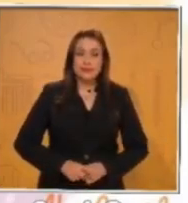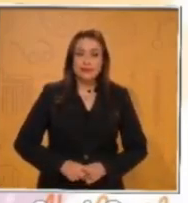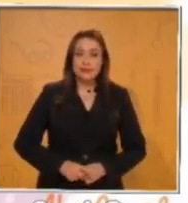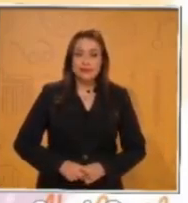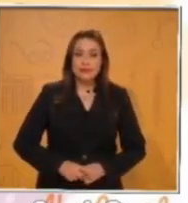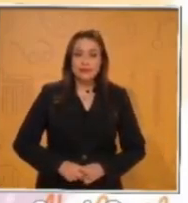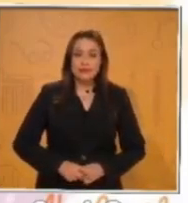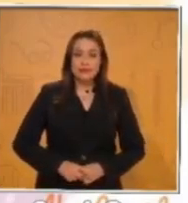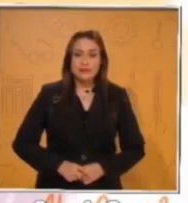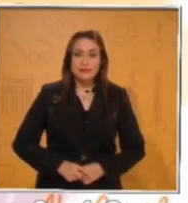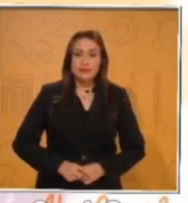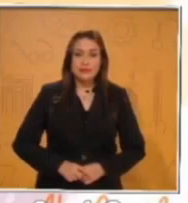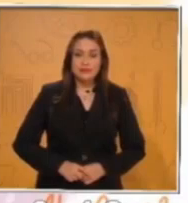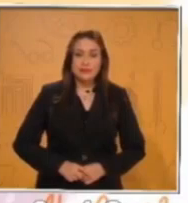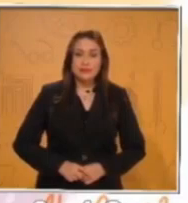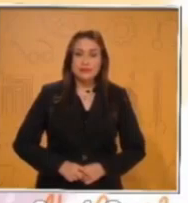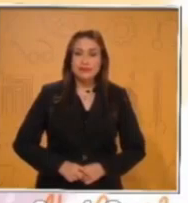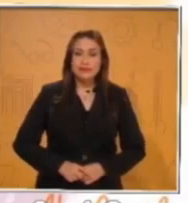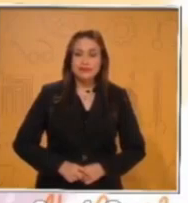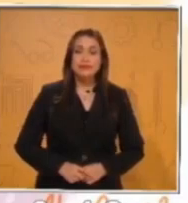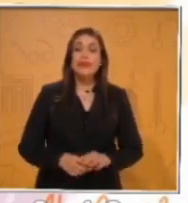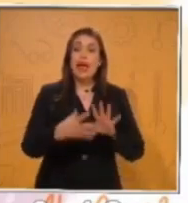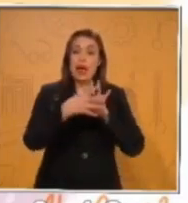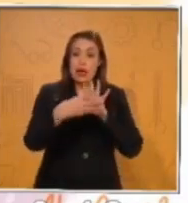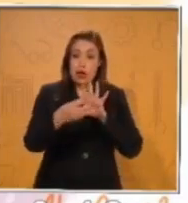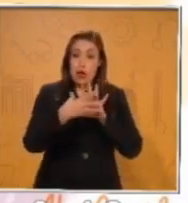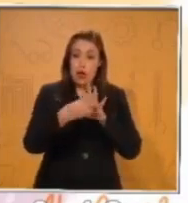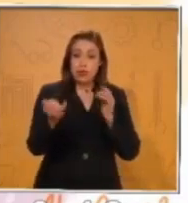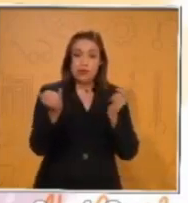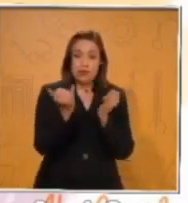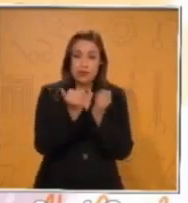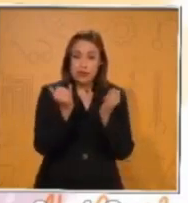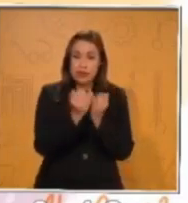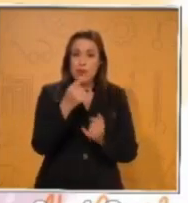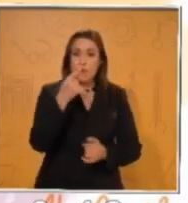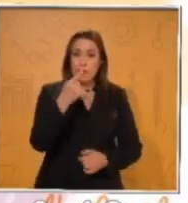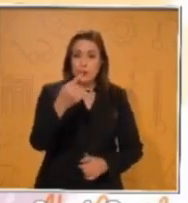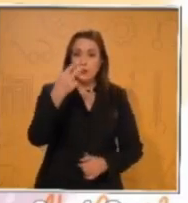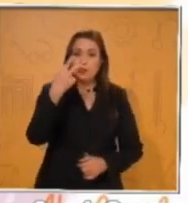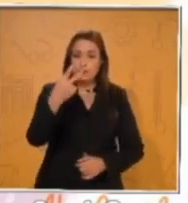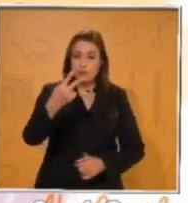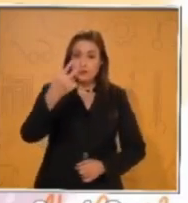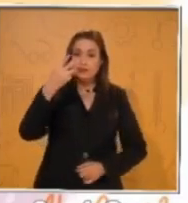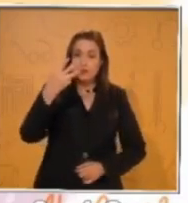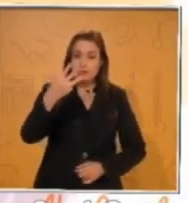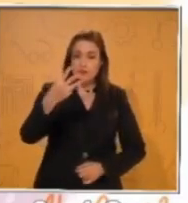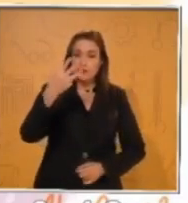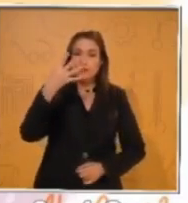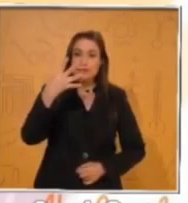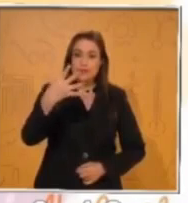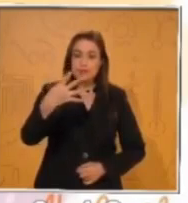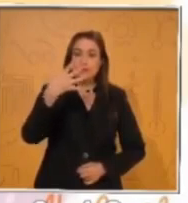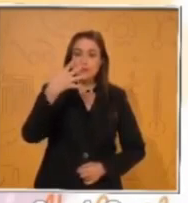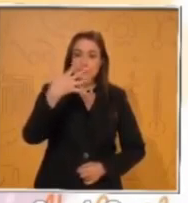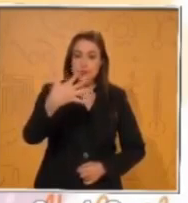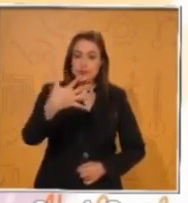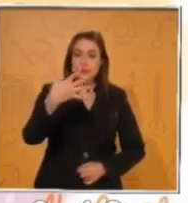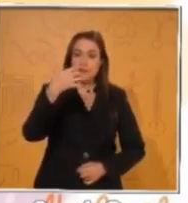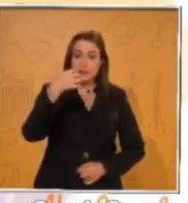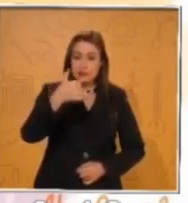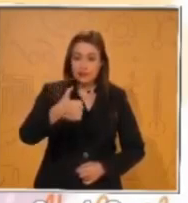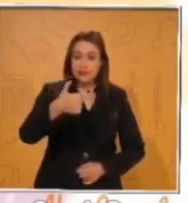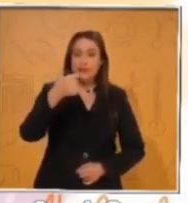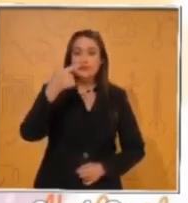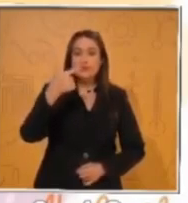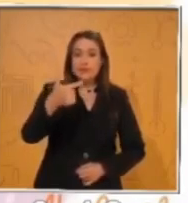That is a squat. 1, 2, 3, 4, 5, 6, 7.